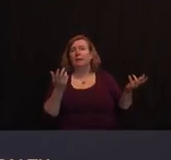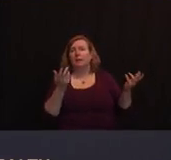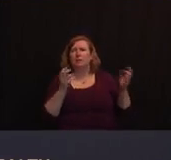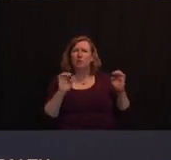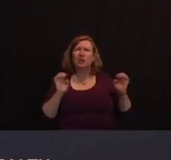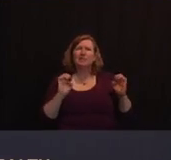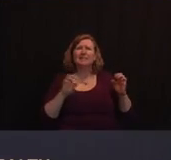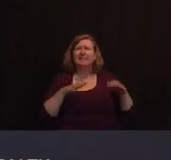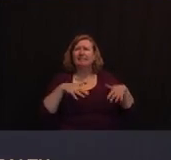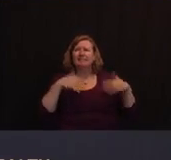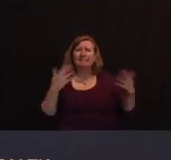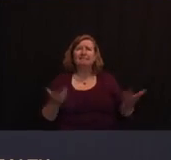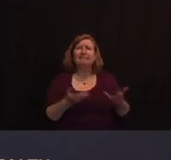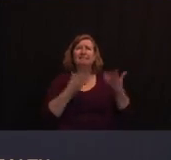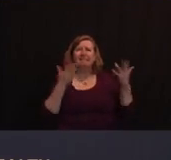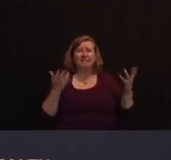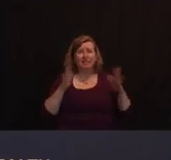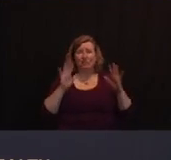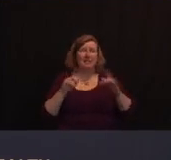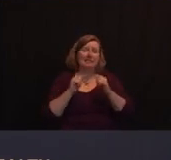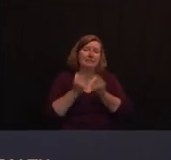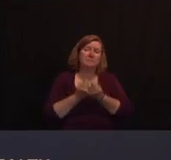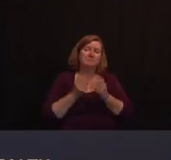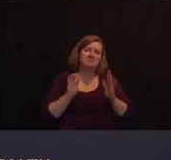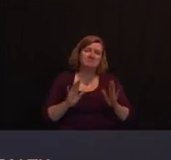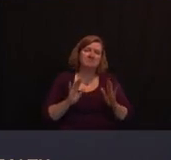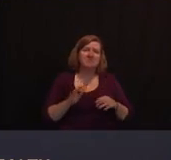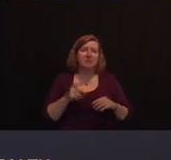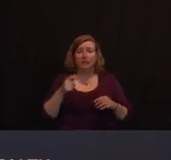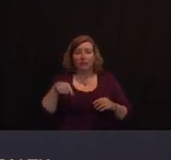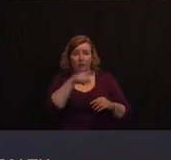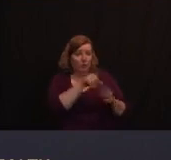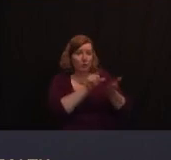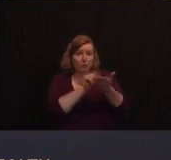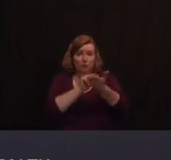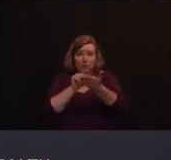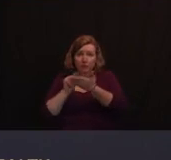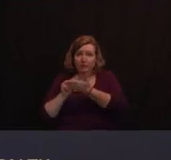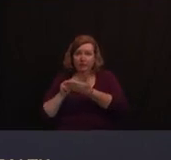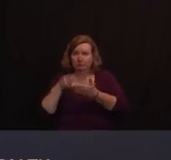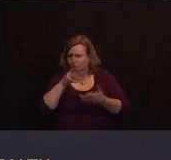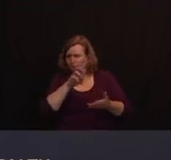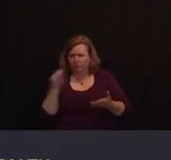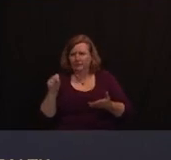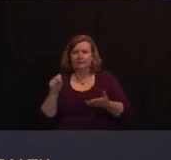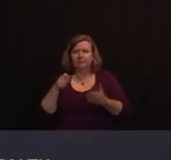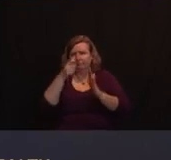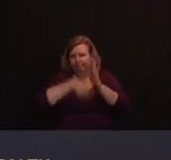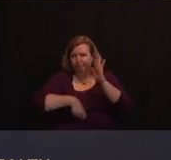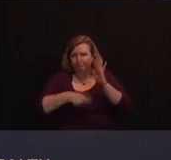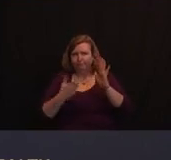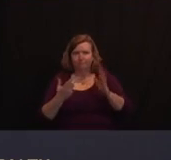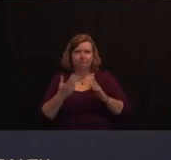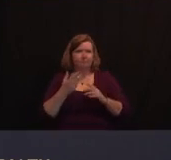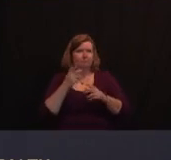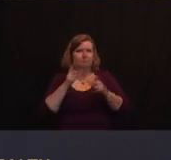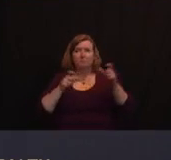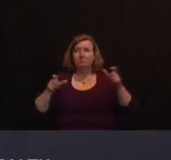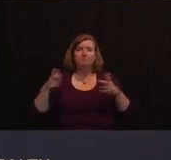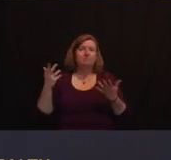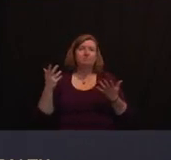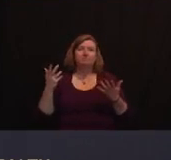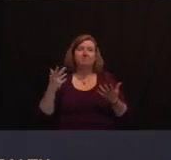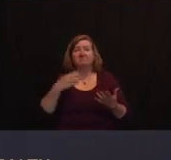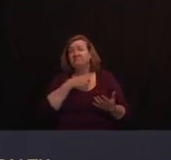that. Obviously, with members of the press. You don't hear it from the man on the street hardly at all. Frankly, that's